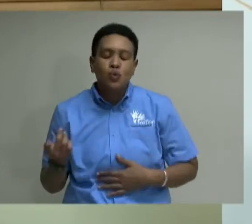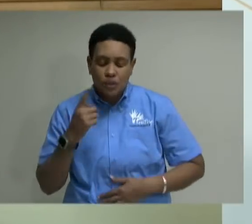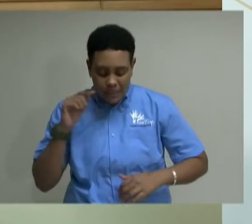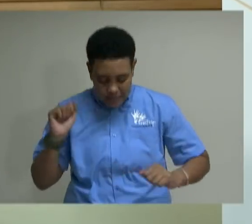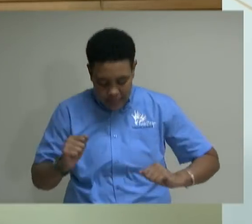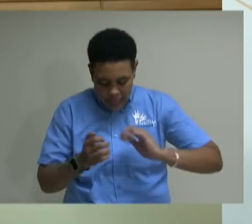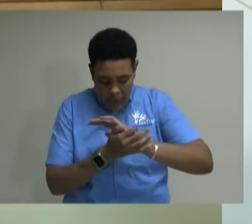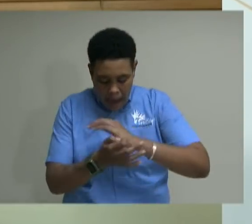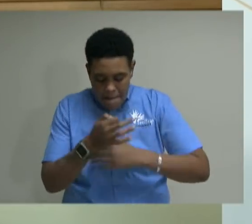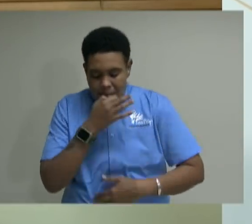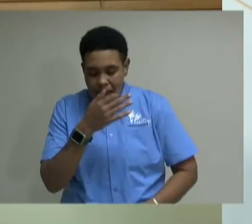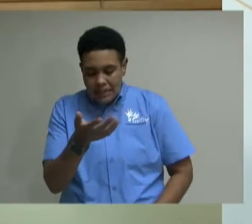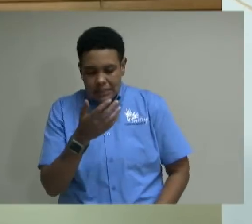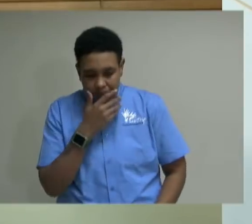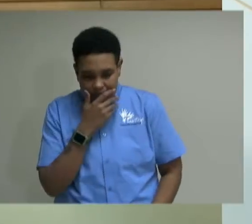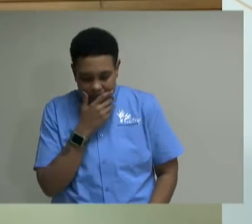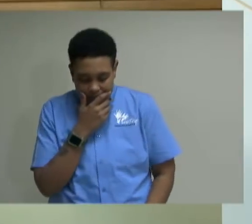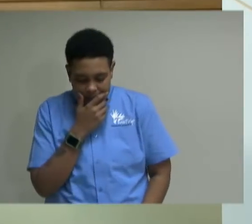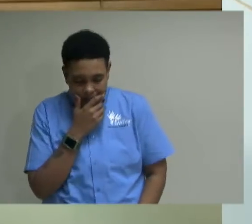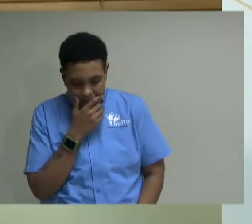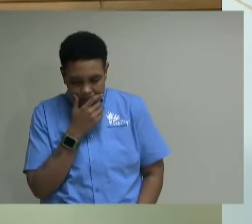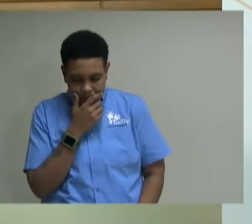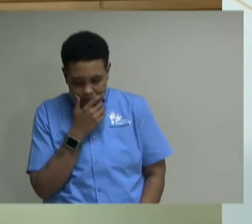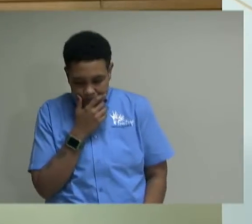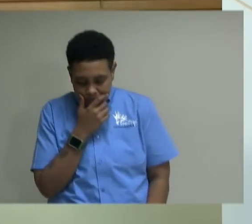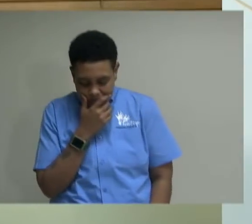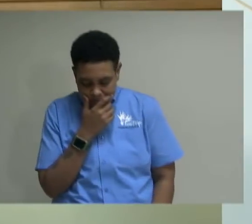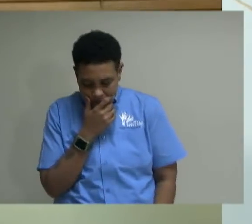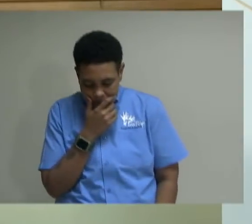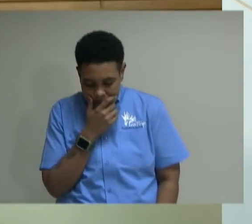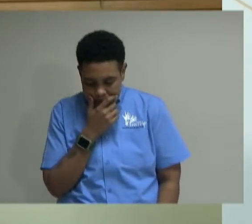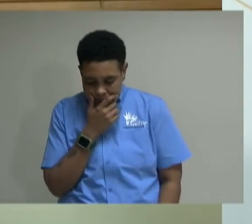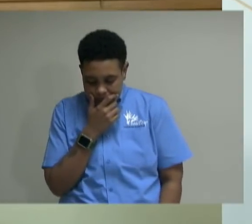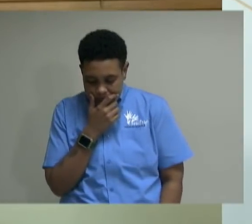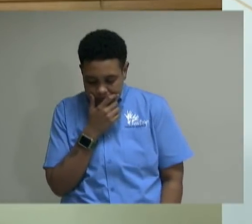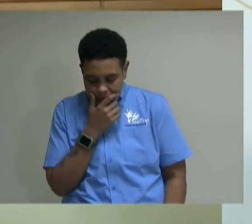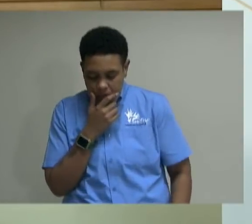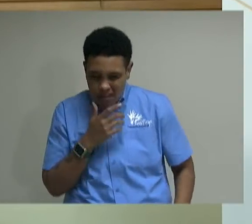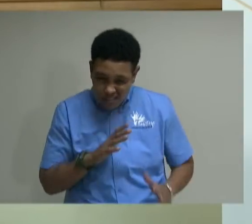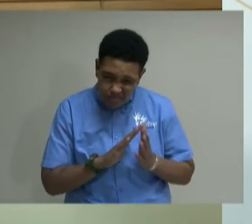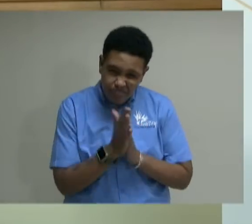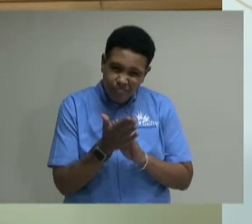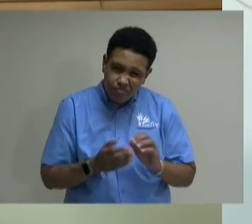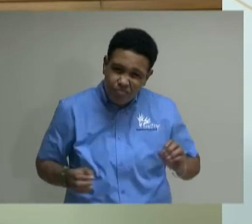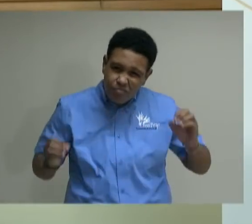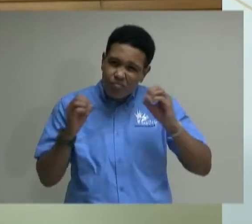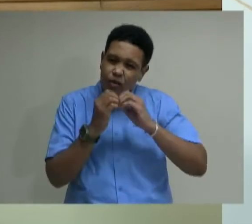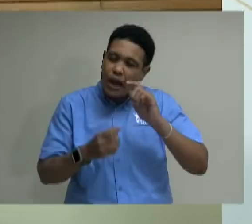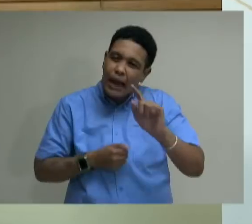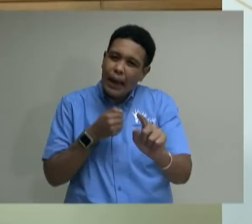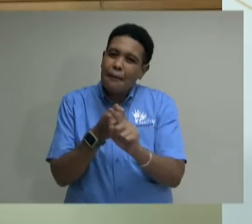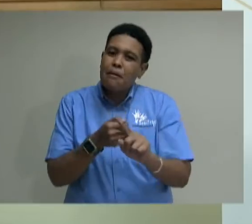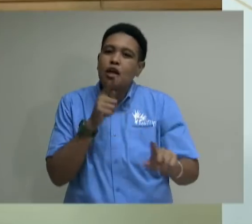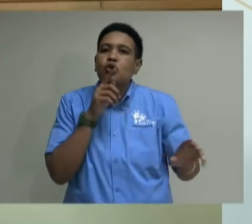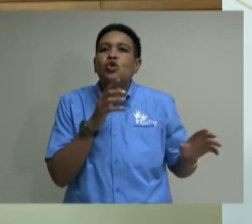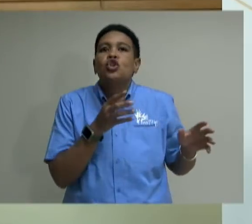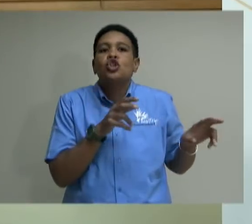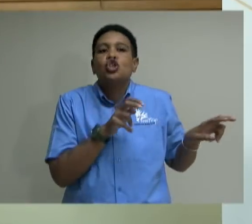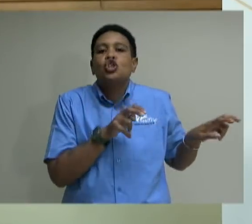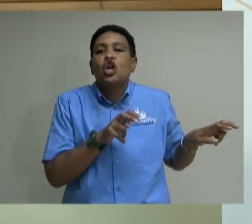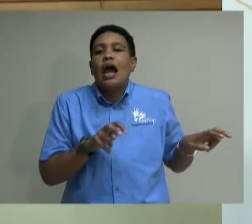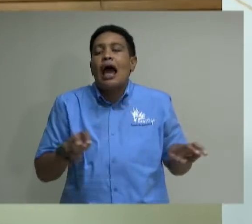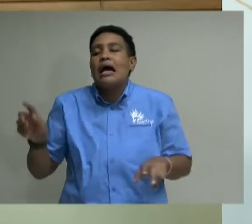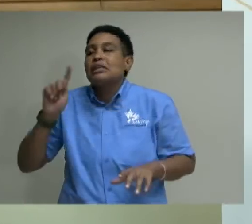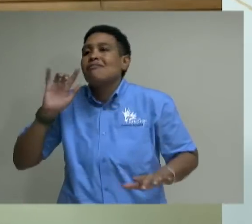capacity to become more, have impact, to transition from being moderate